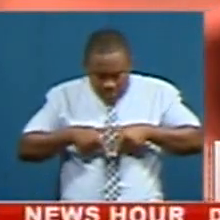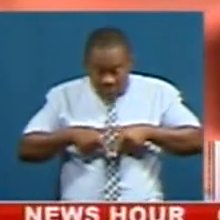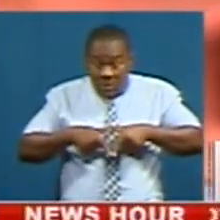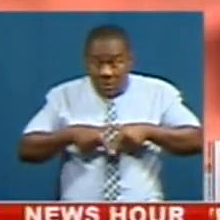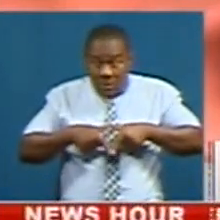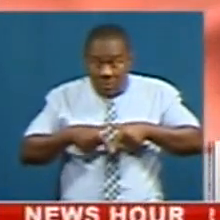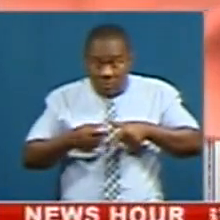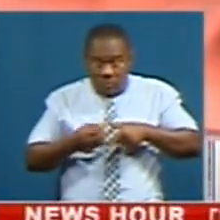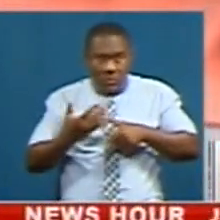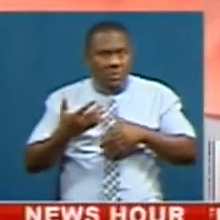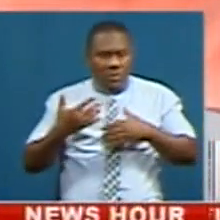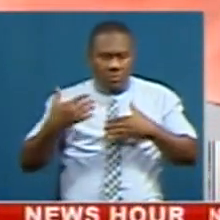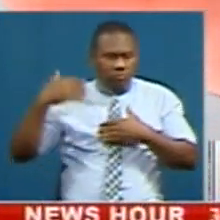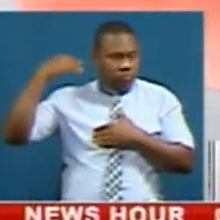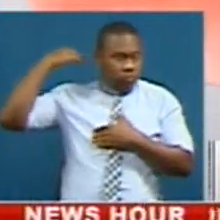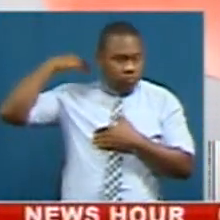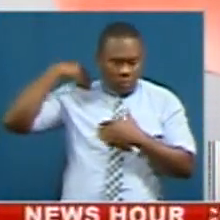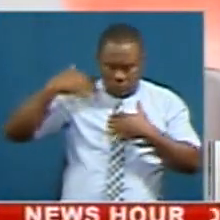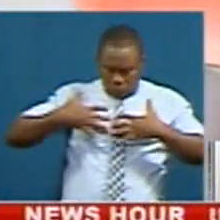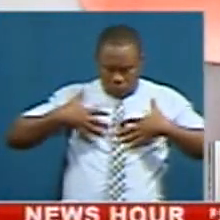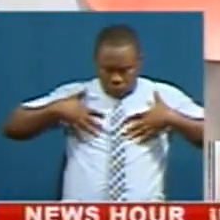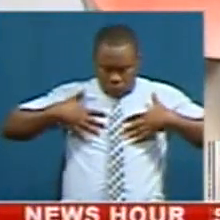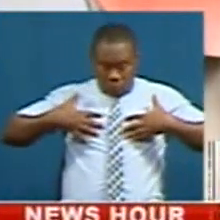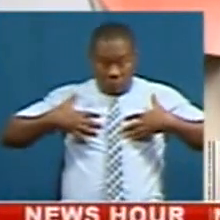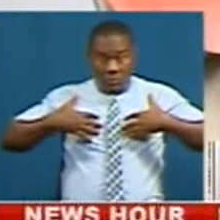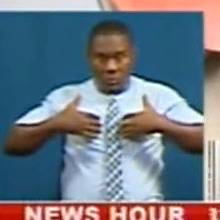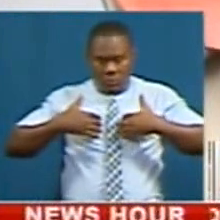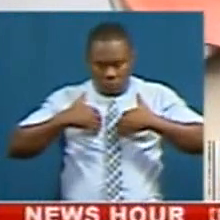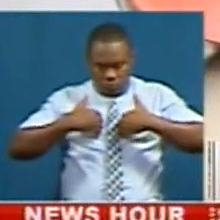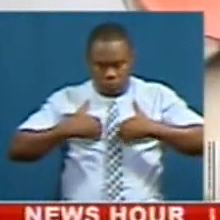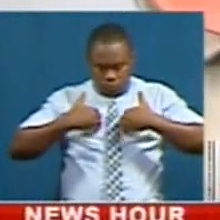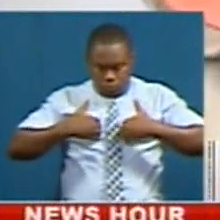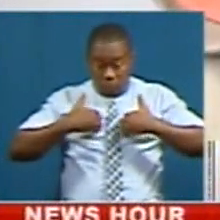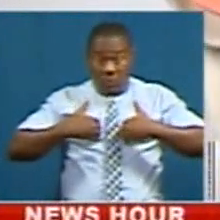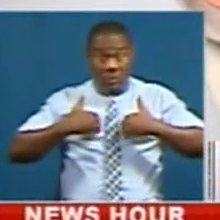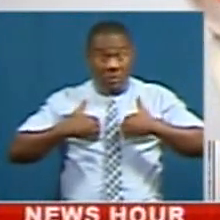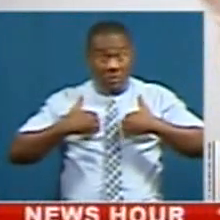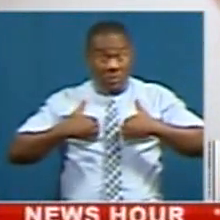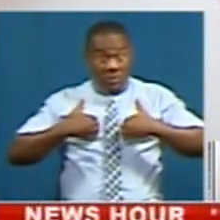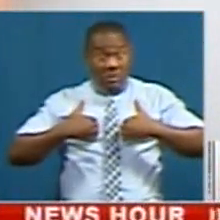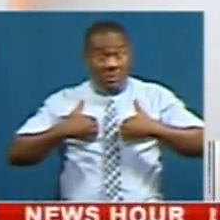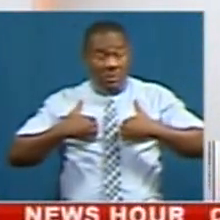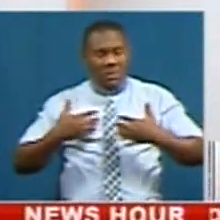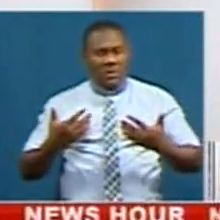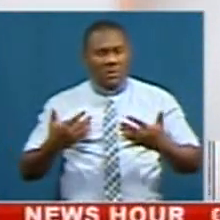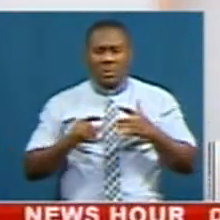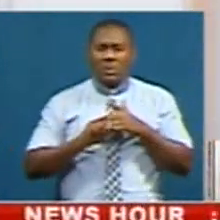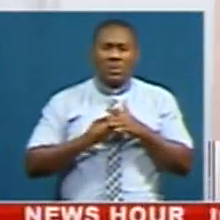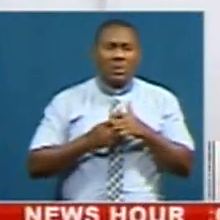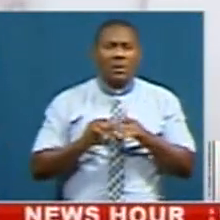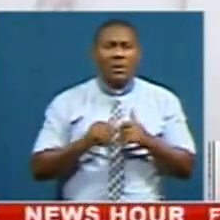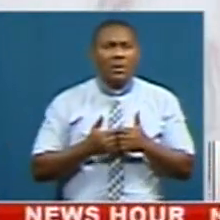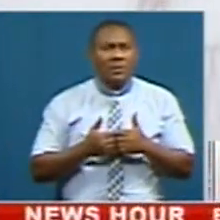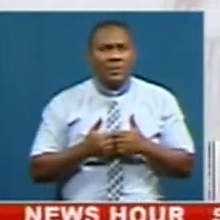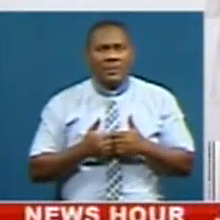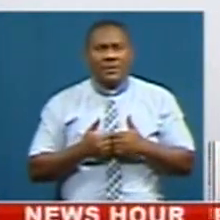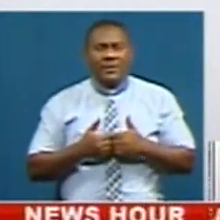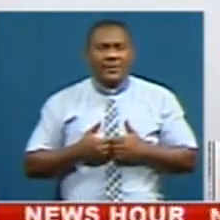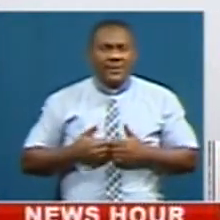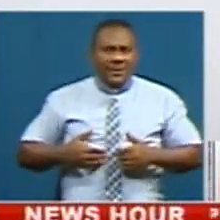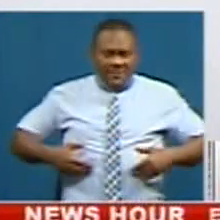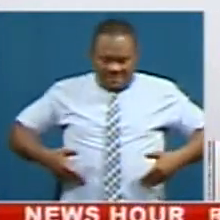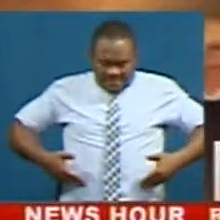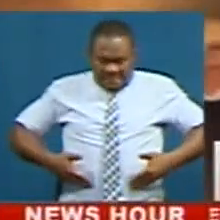lungs, brains, and the eye, among others. The primary symptom of endometriosis is pelvic pain,